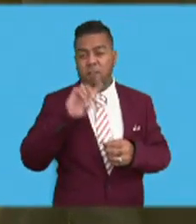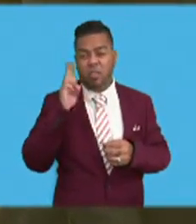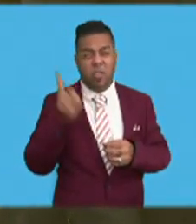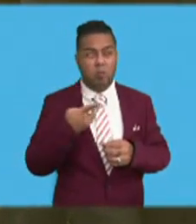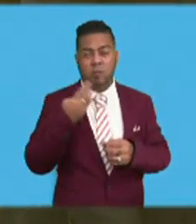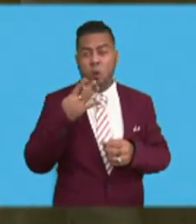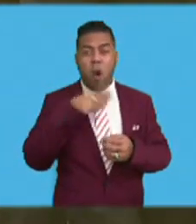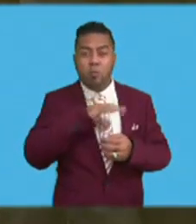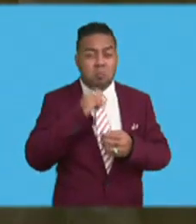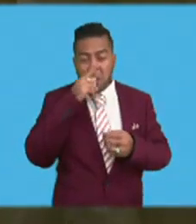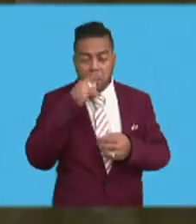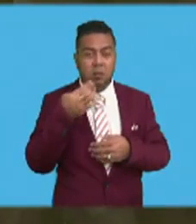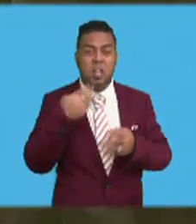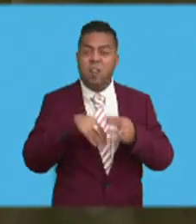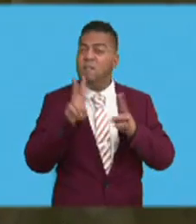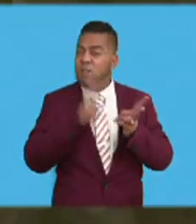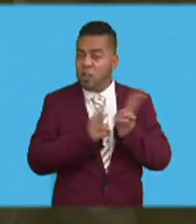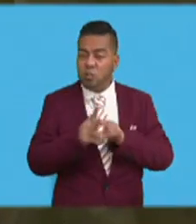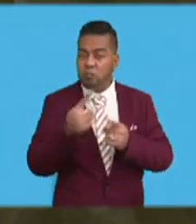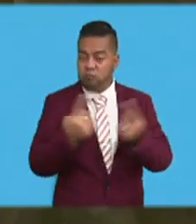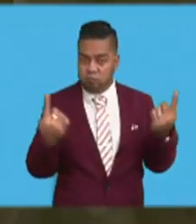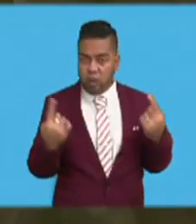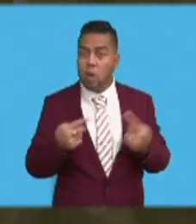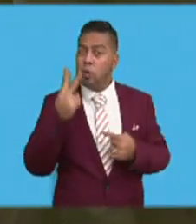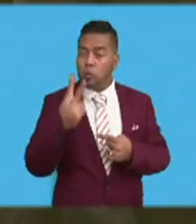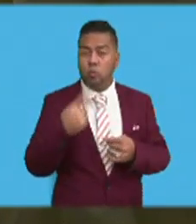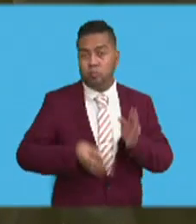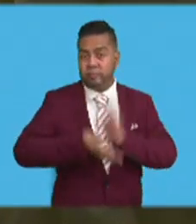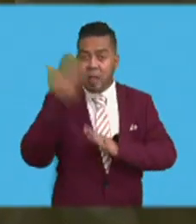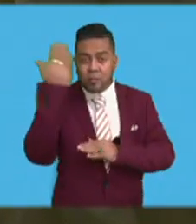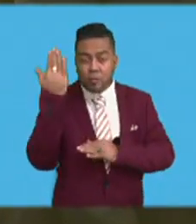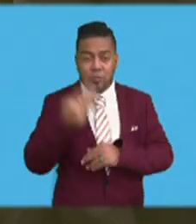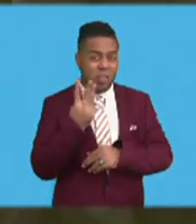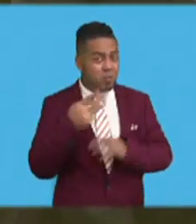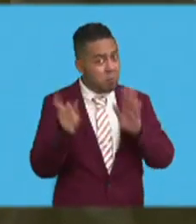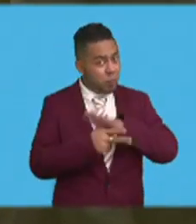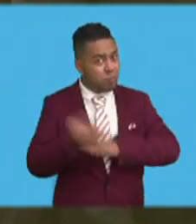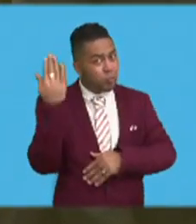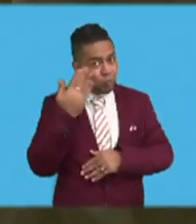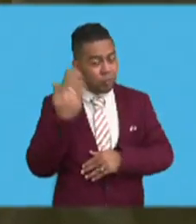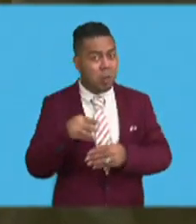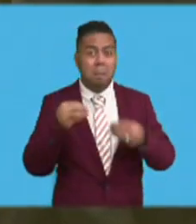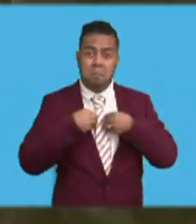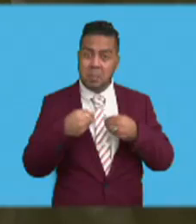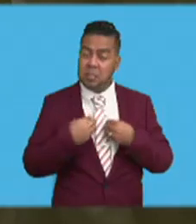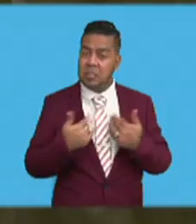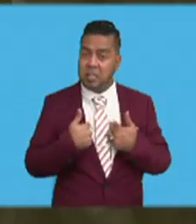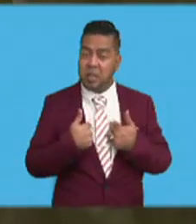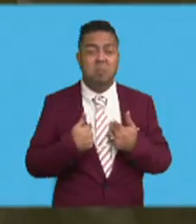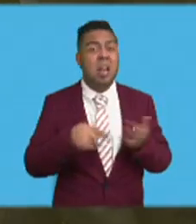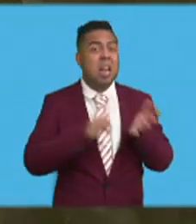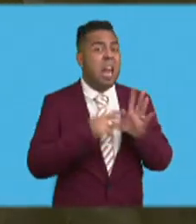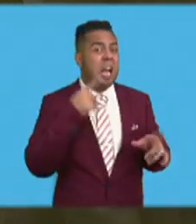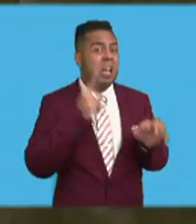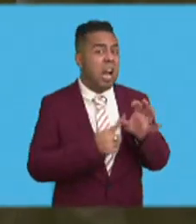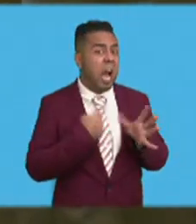people, within 4 villages and nearby settlements, 2 secondary boarding schools, 3 primary schools, business centers in Nangara, and the government